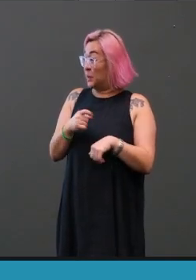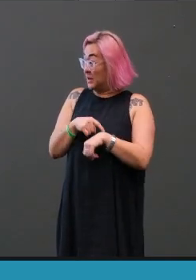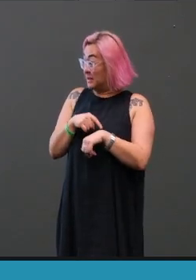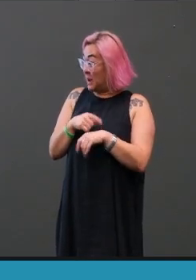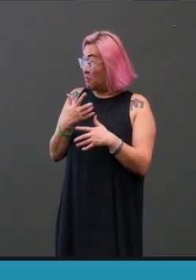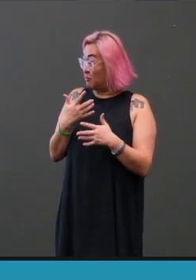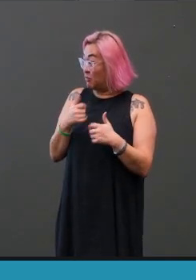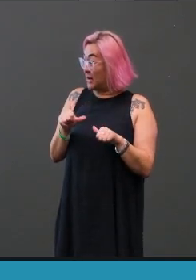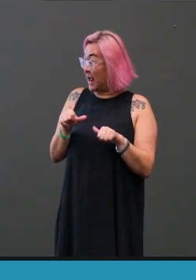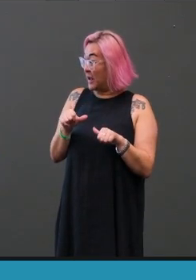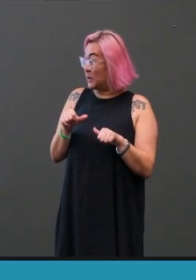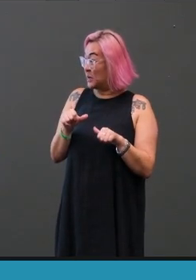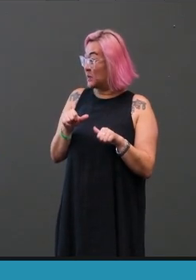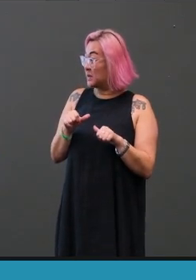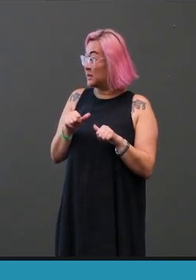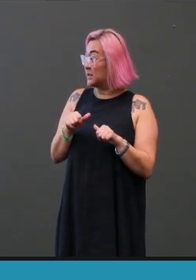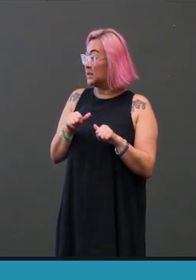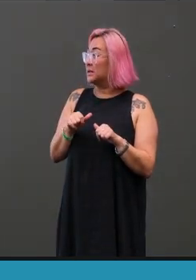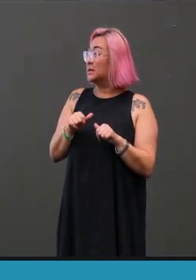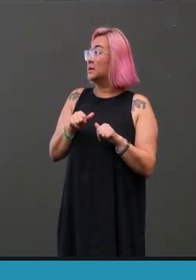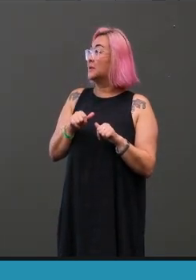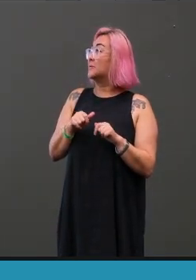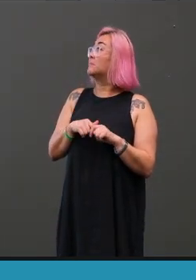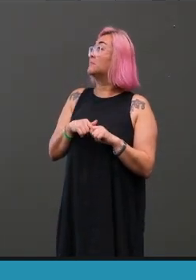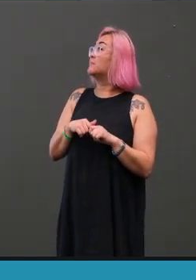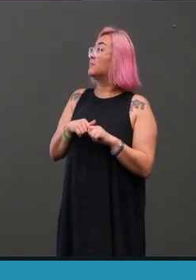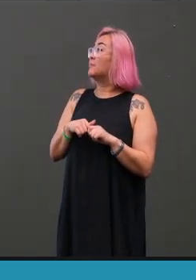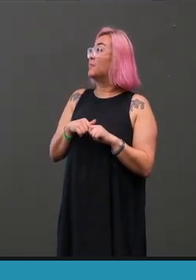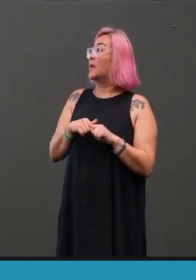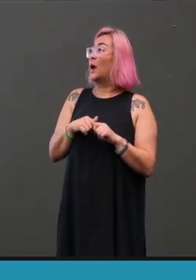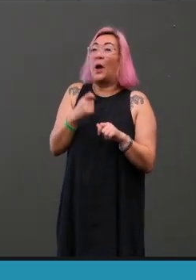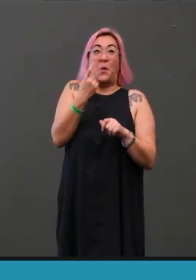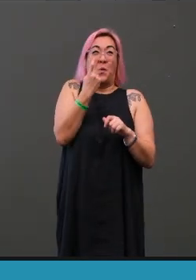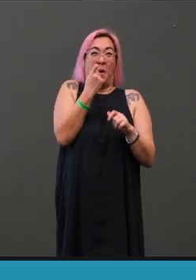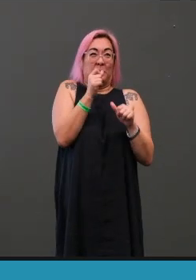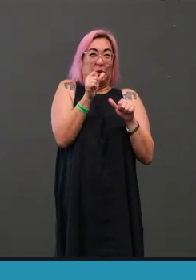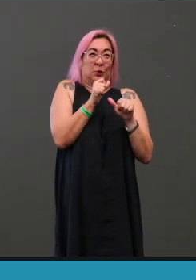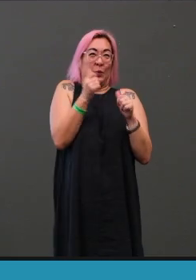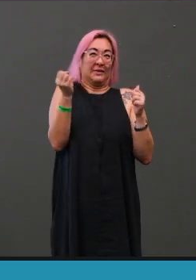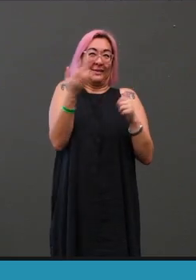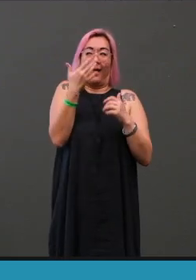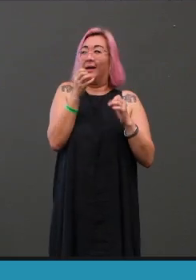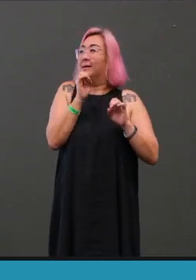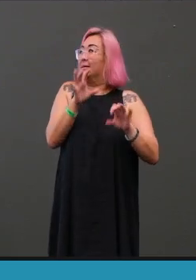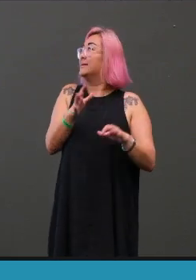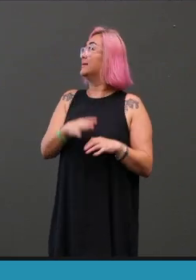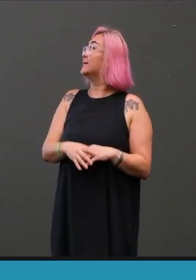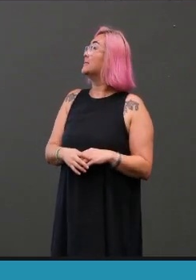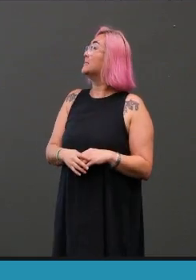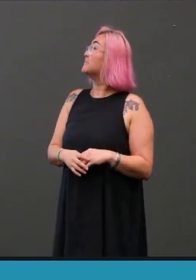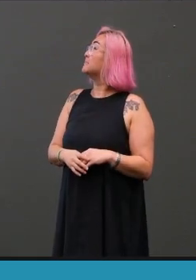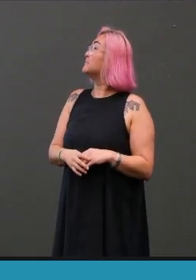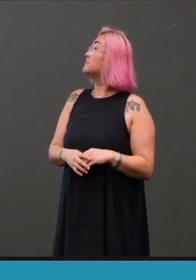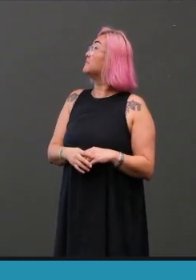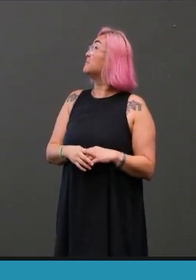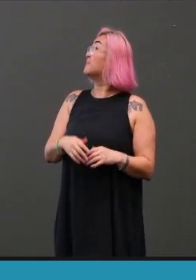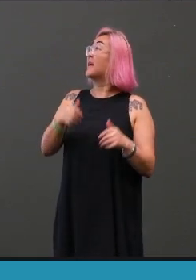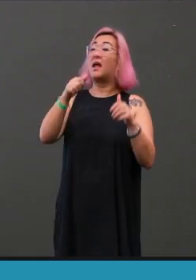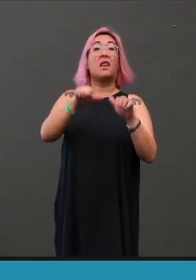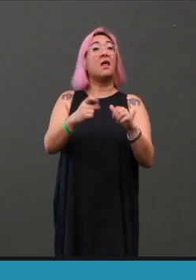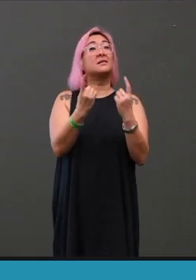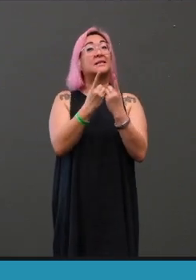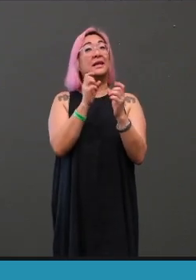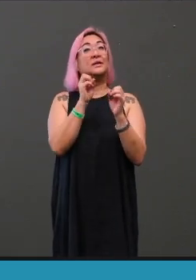slightly behind, but okay. We're coming up with the. One short last slide here, so. The final effect I'm going to talk about here is palette